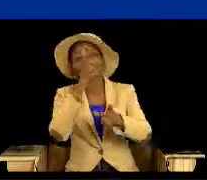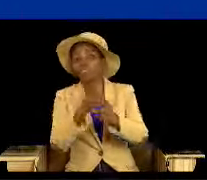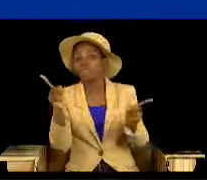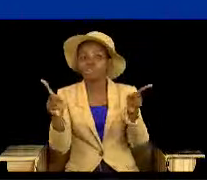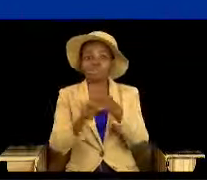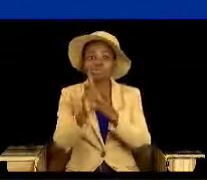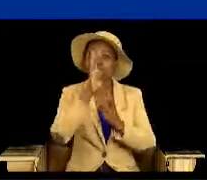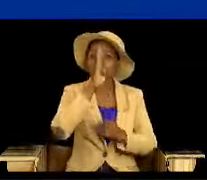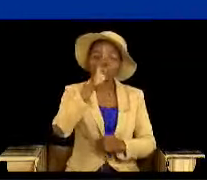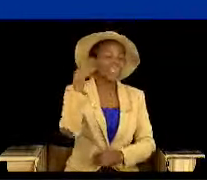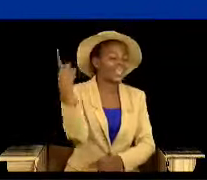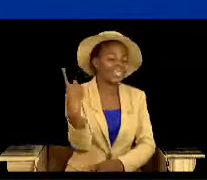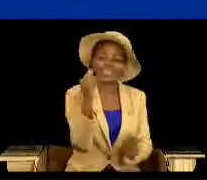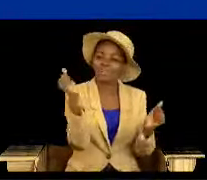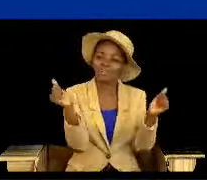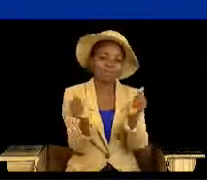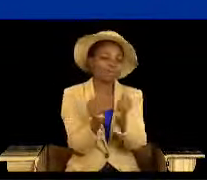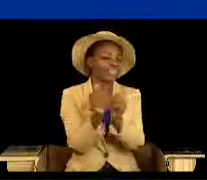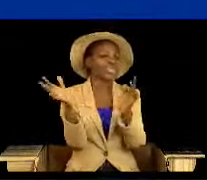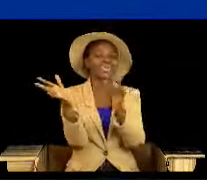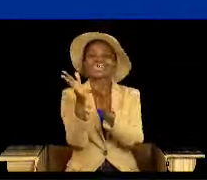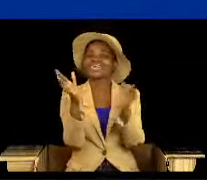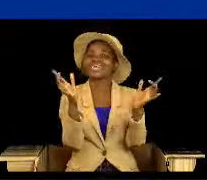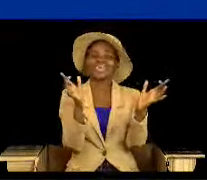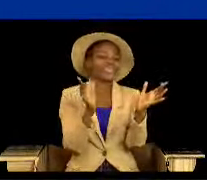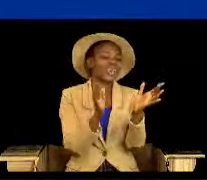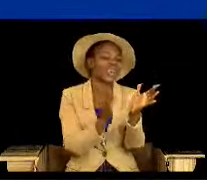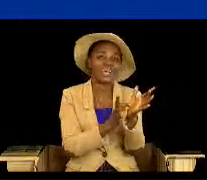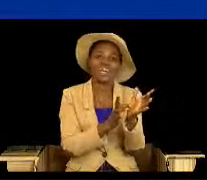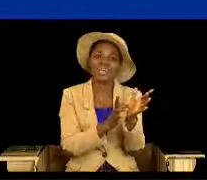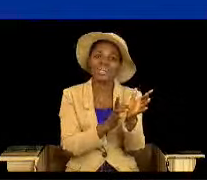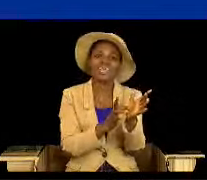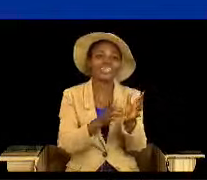my be